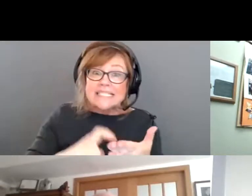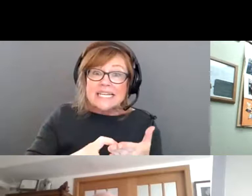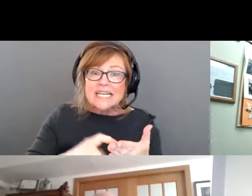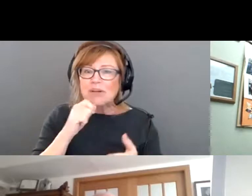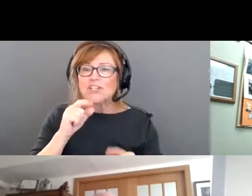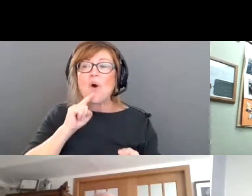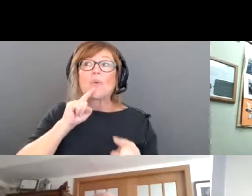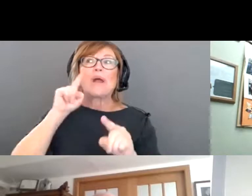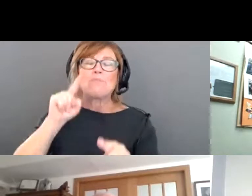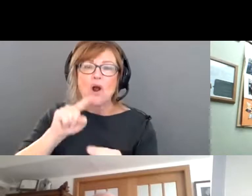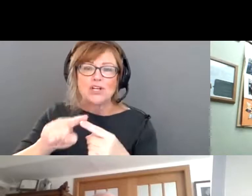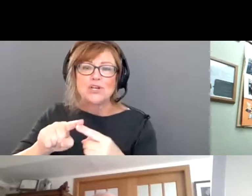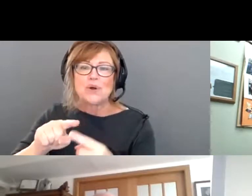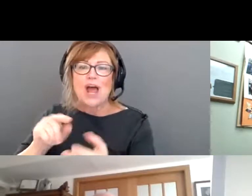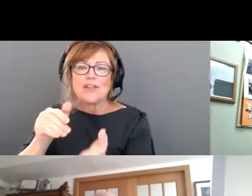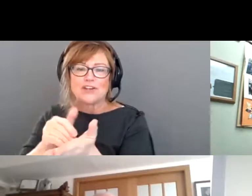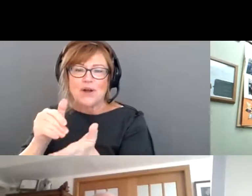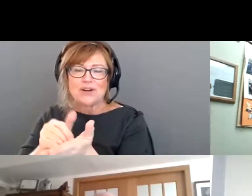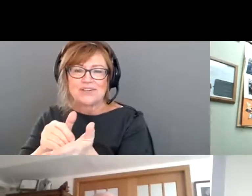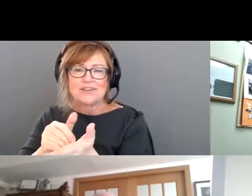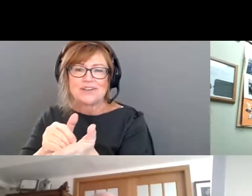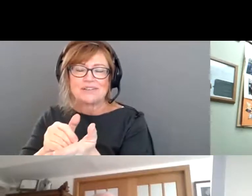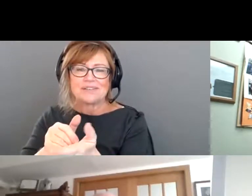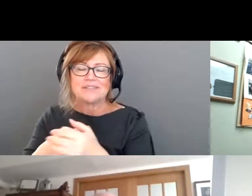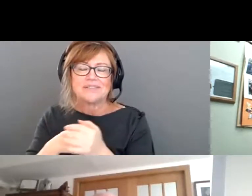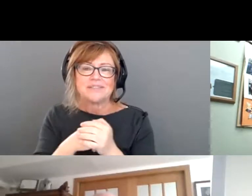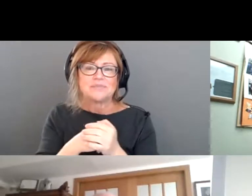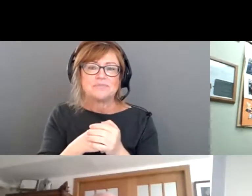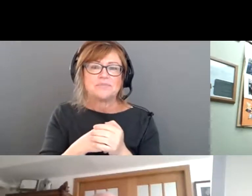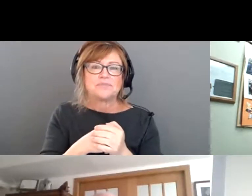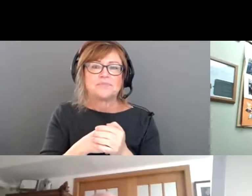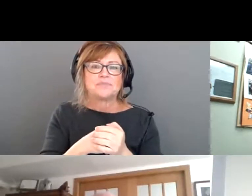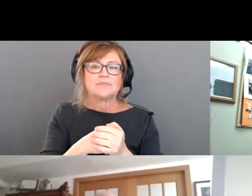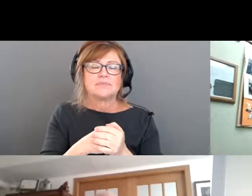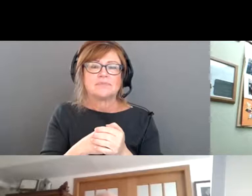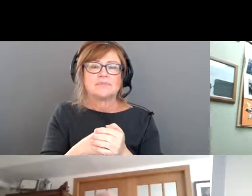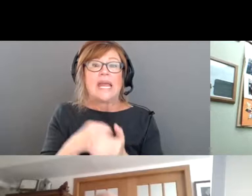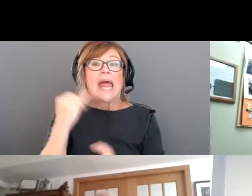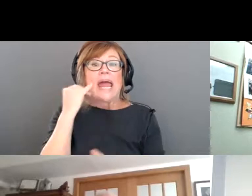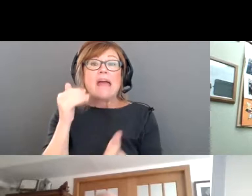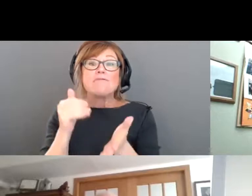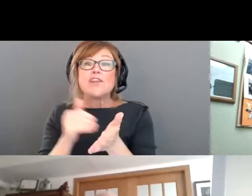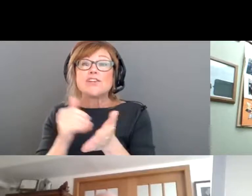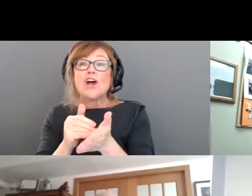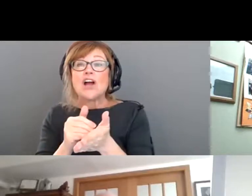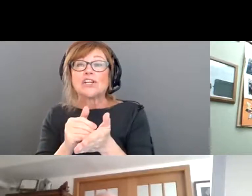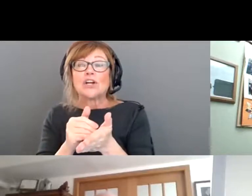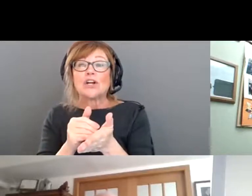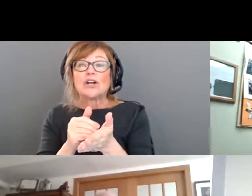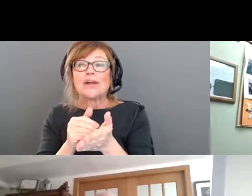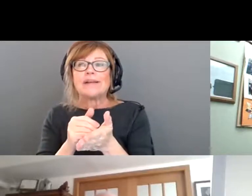providers unless that provider is doing a home visit or being involved, seeing